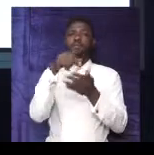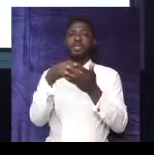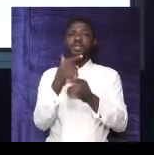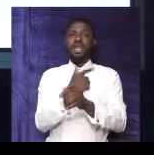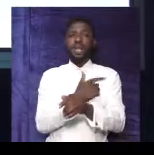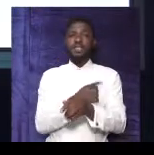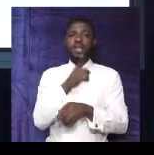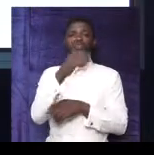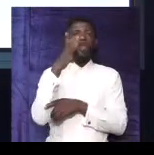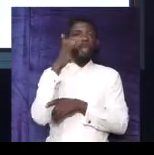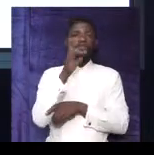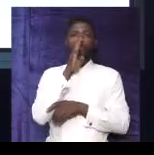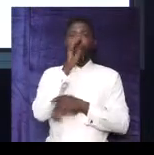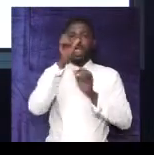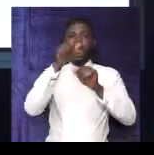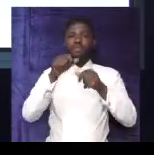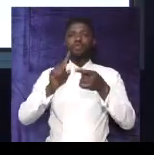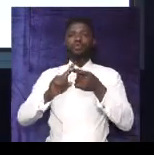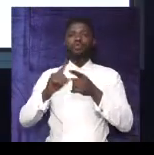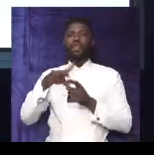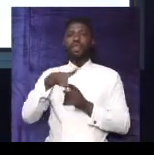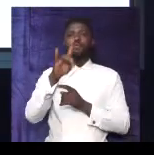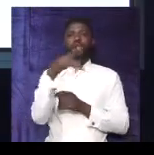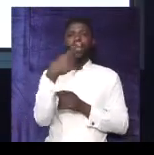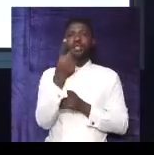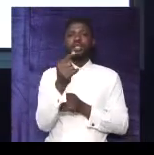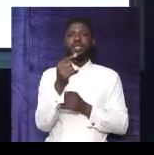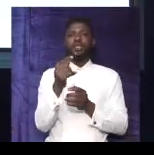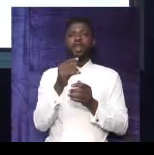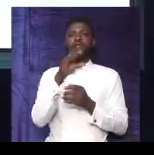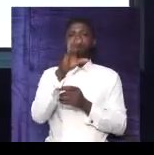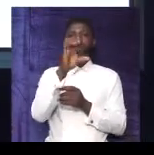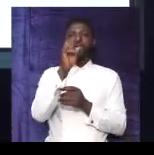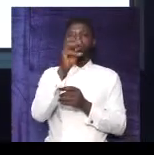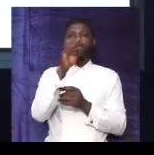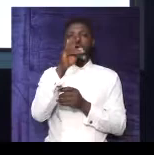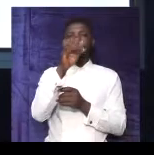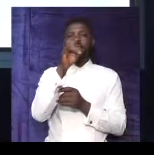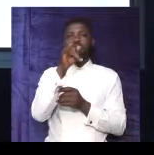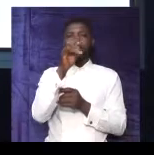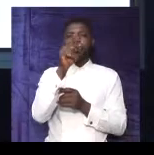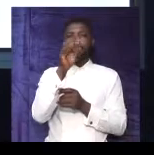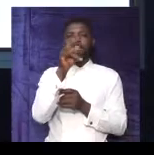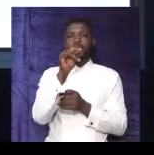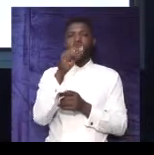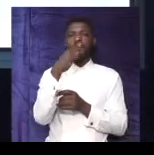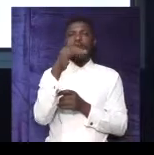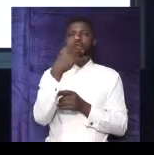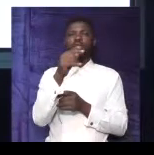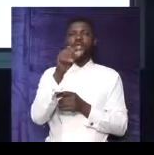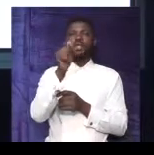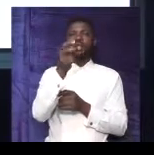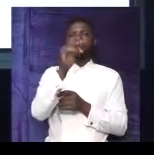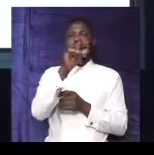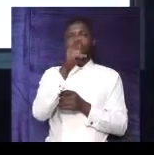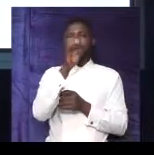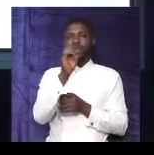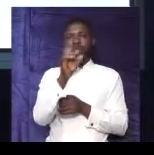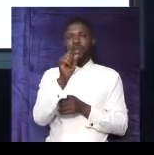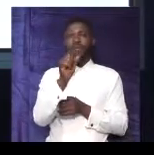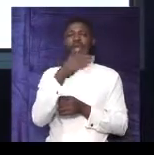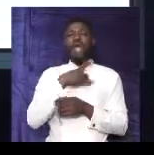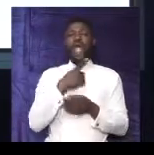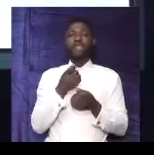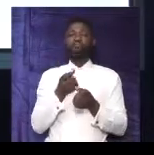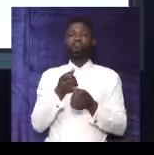By the end of this lesson, you should be able to find the complements of angles. You should also be able to